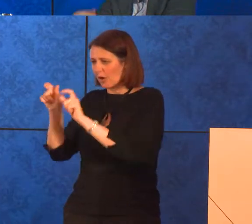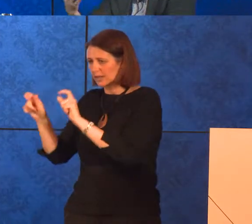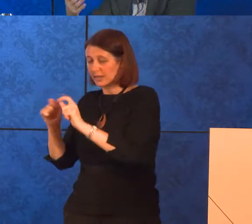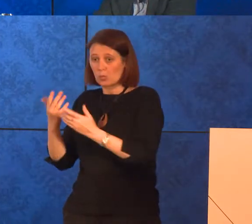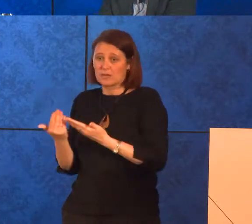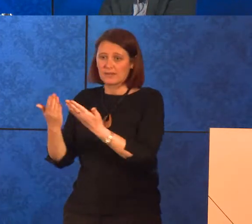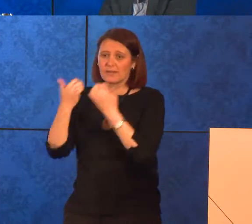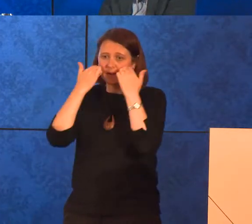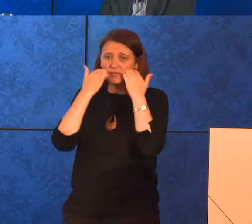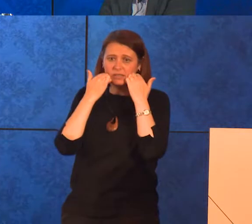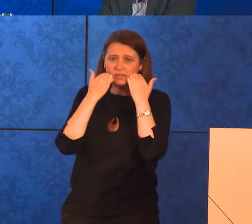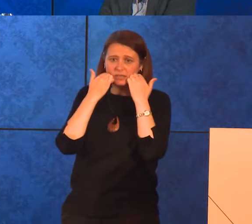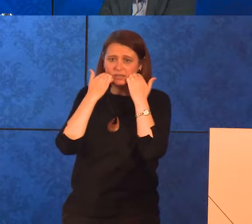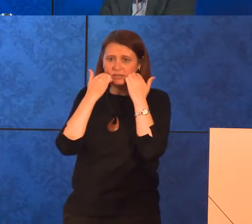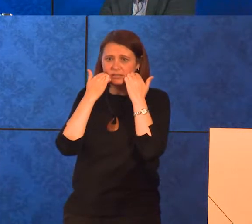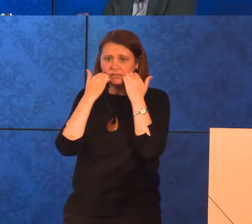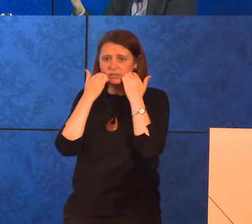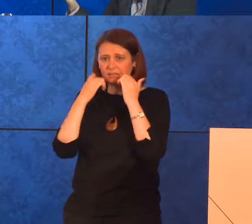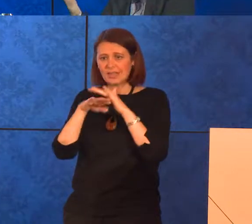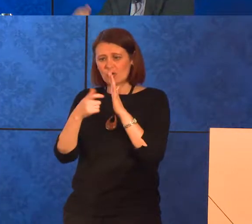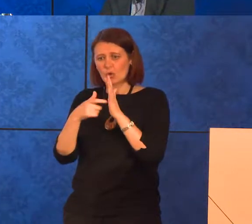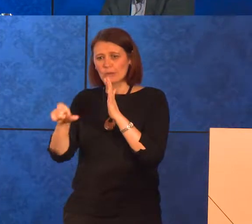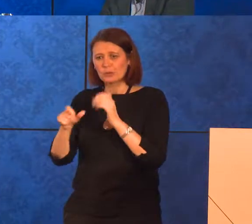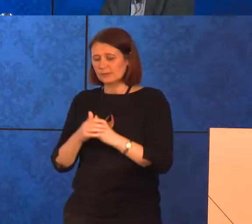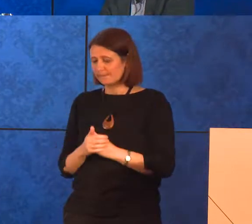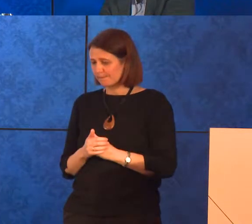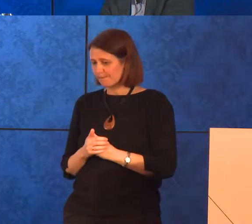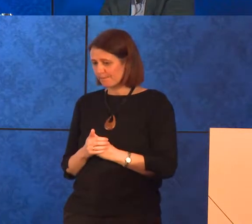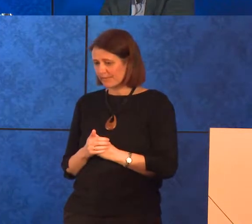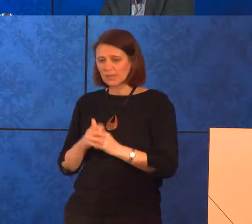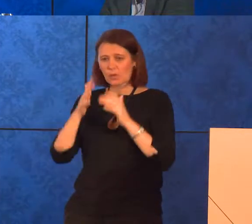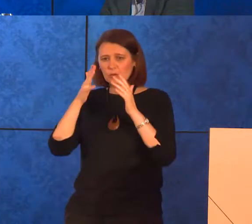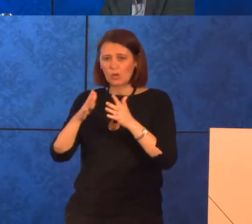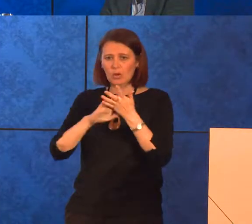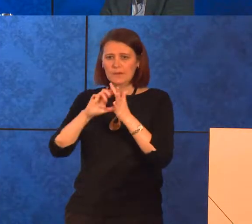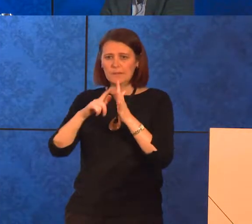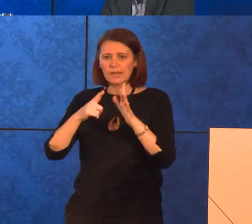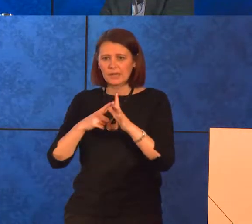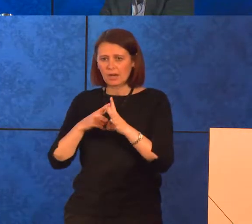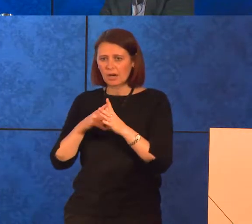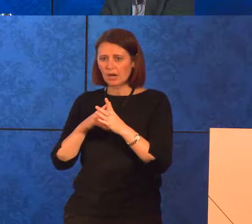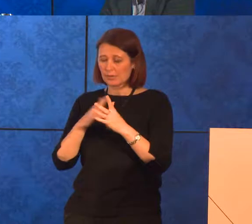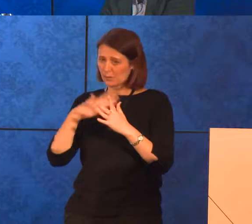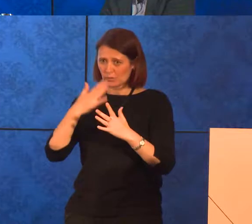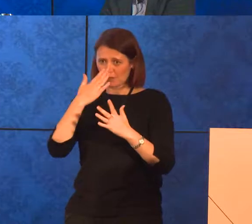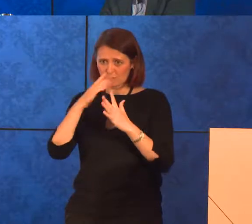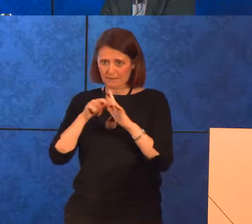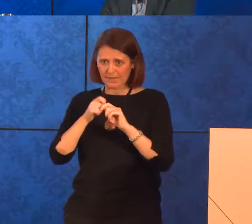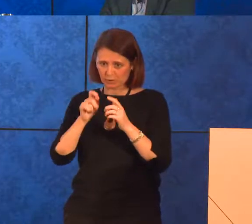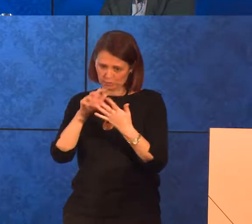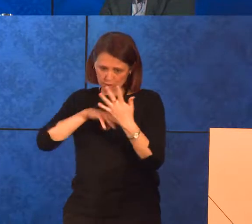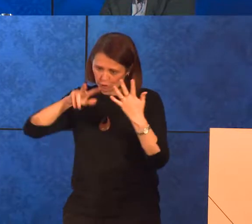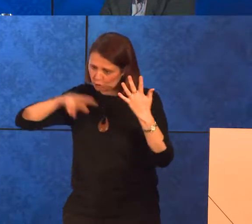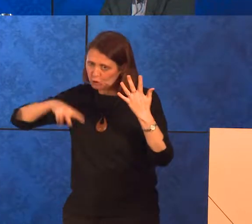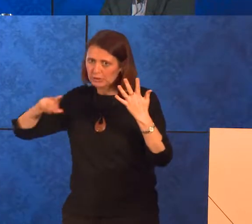giving evidence in the Royal Commission, because as you said, there was a lot of media attention. So this was front page news